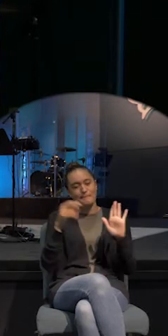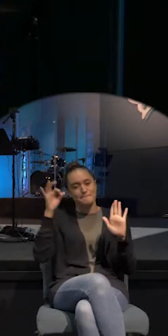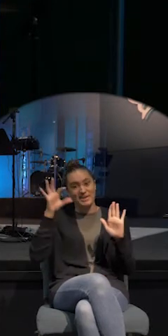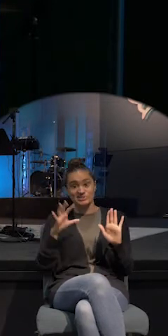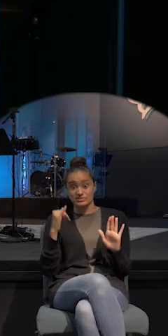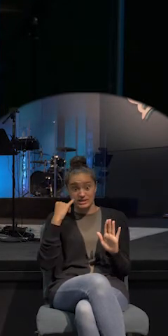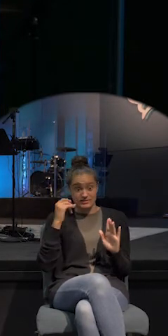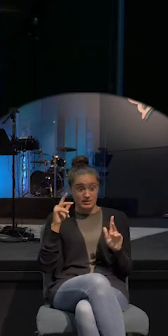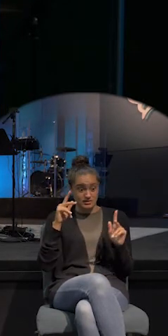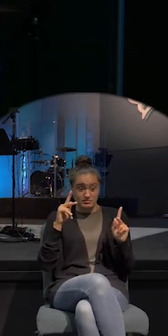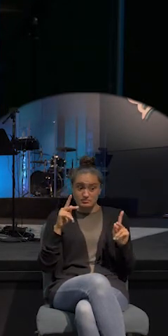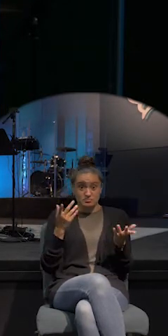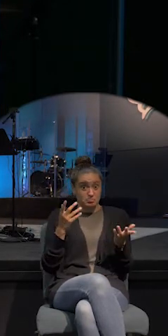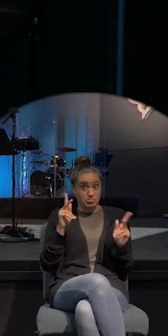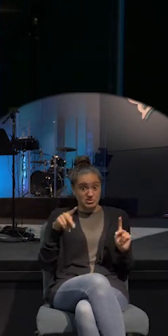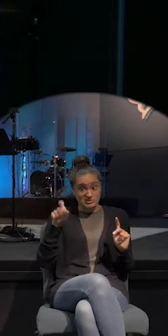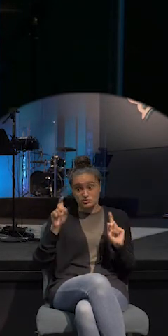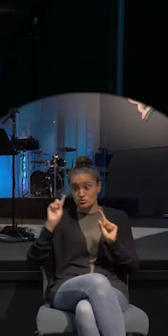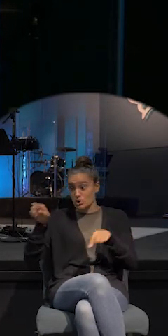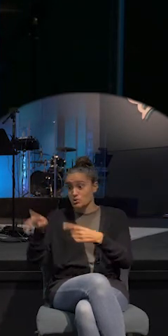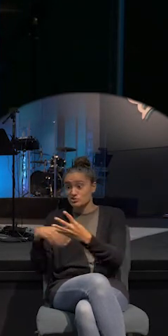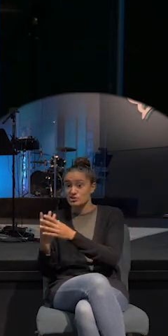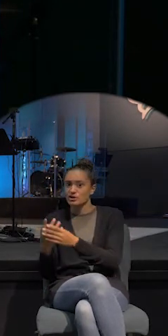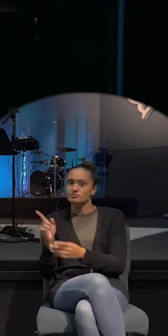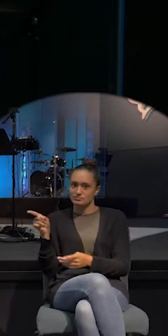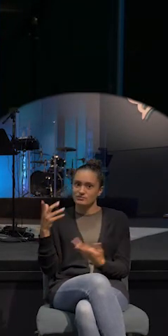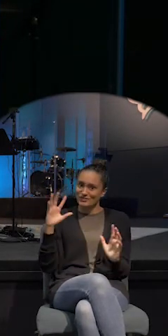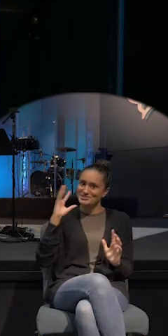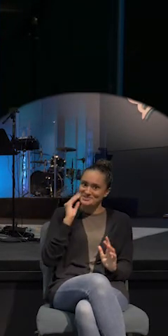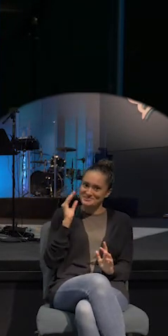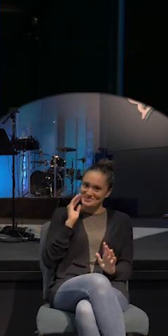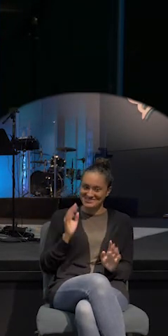in case somebody had to do time. He knows how to do time.